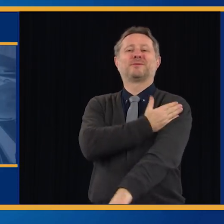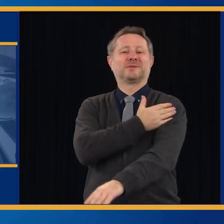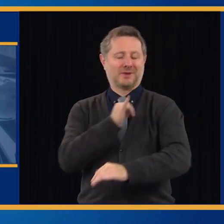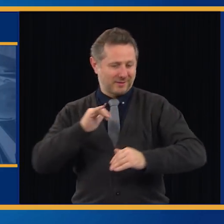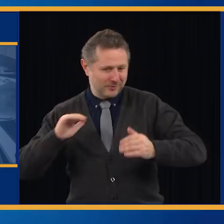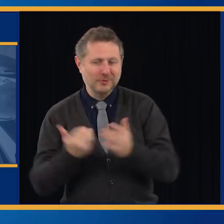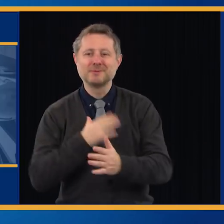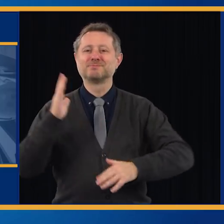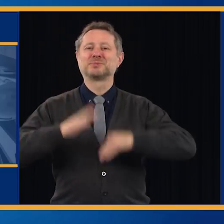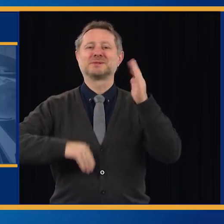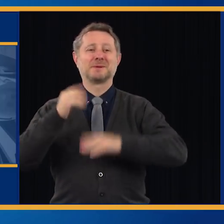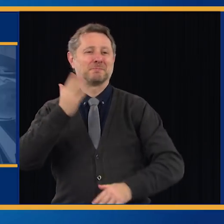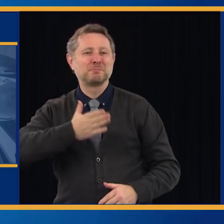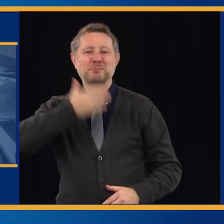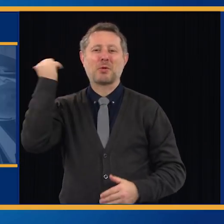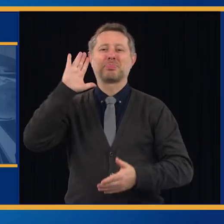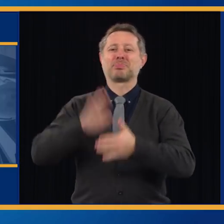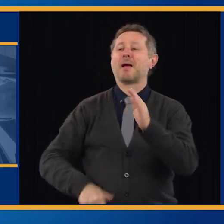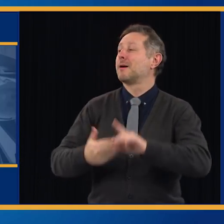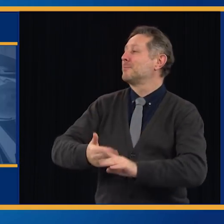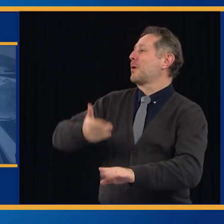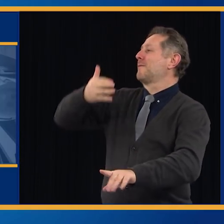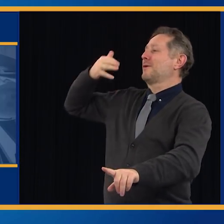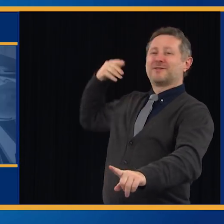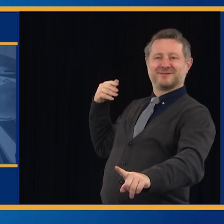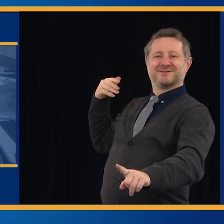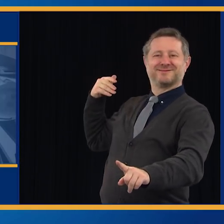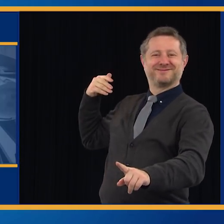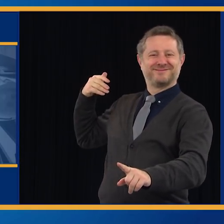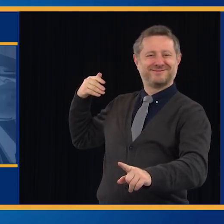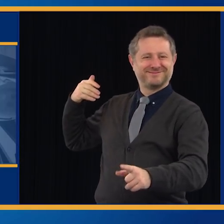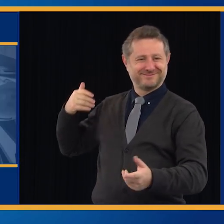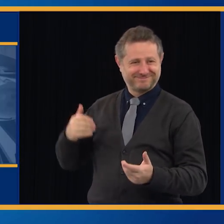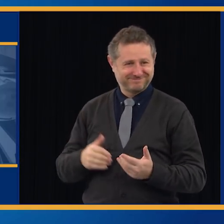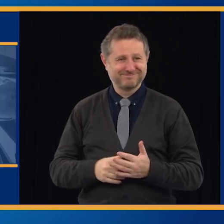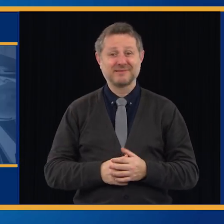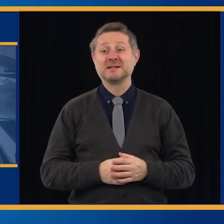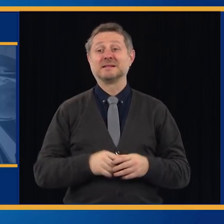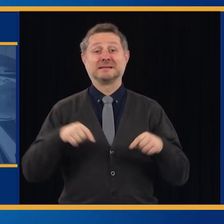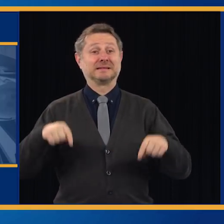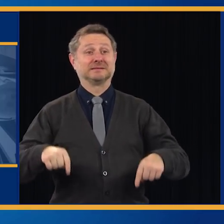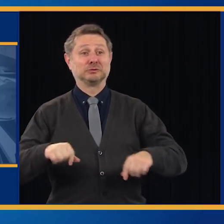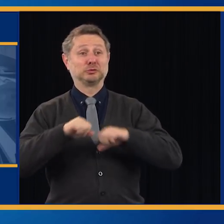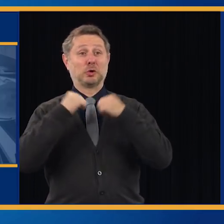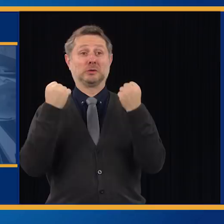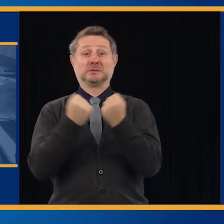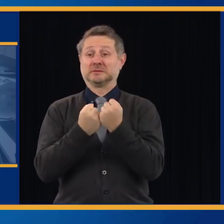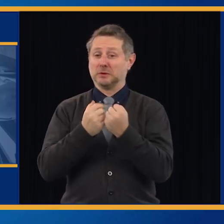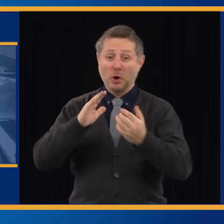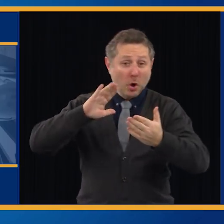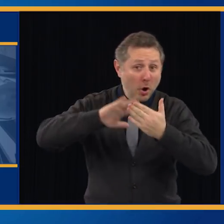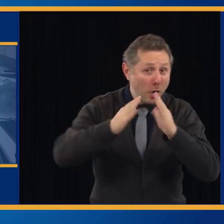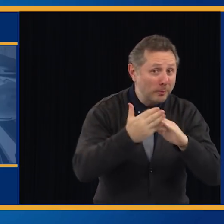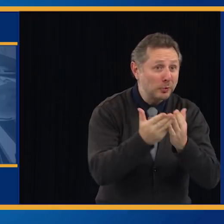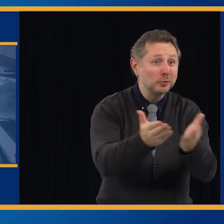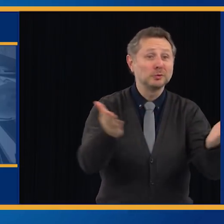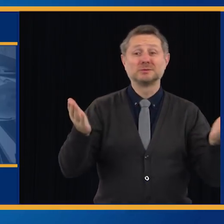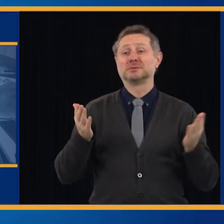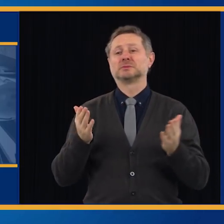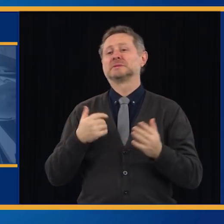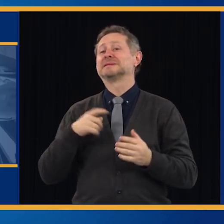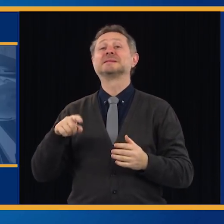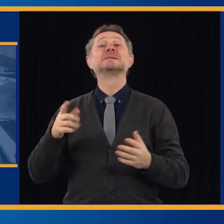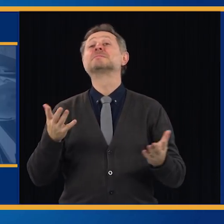before. As a society and as a community, we need better